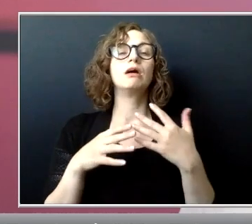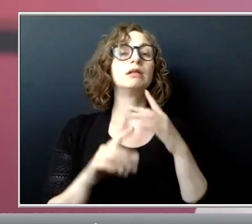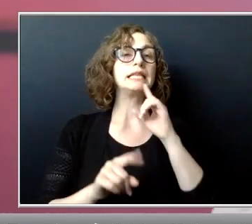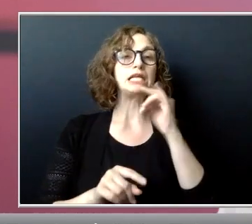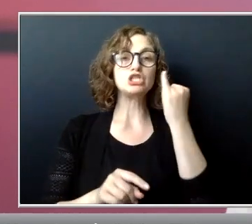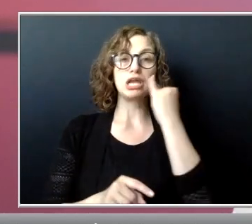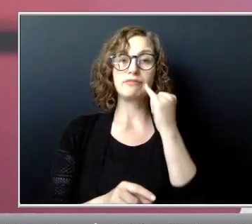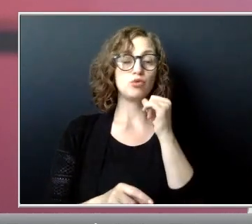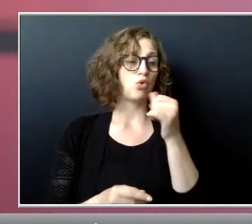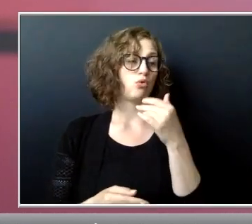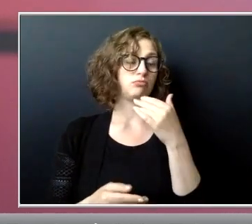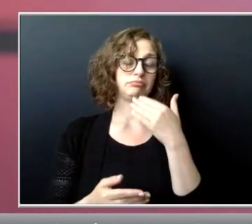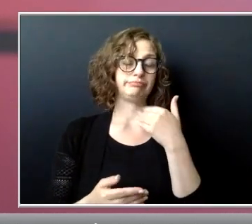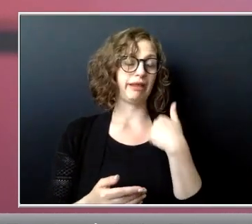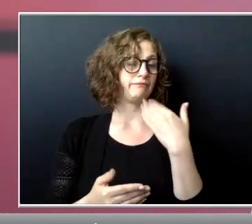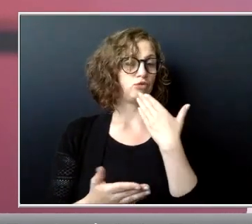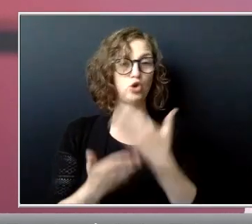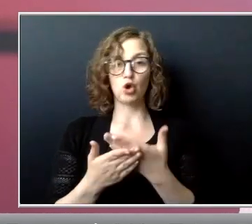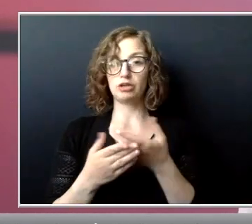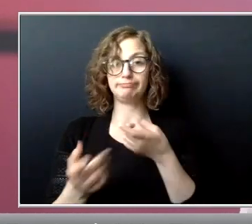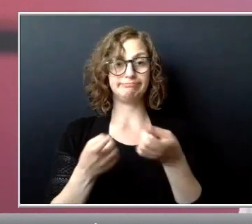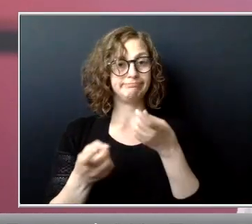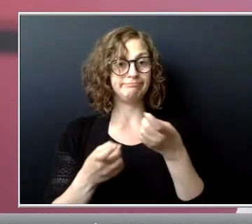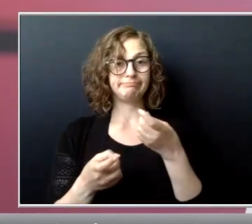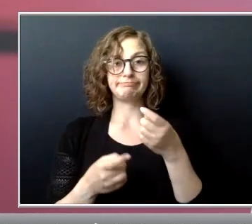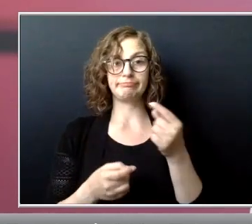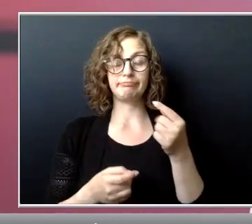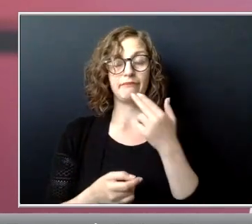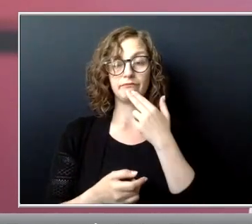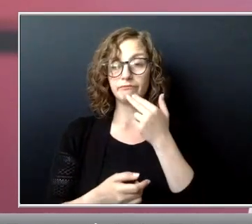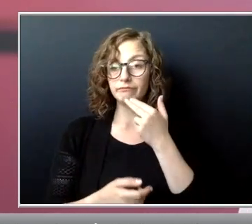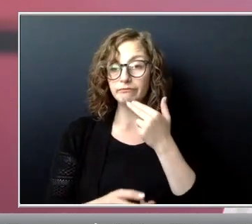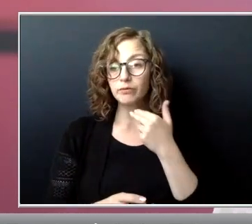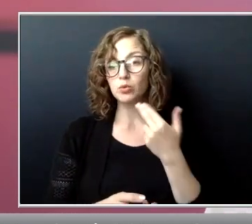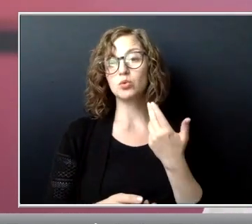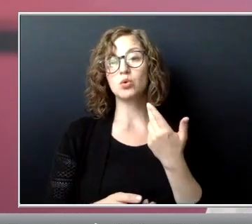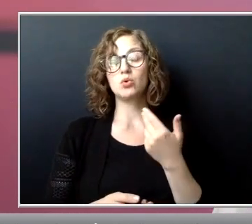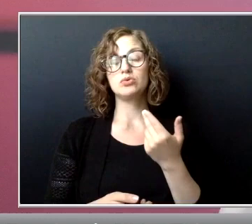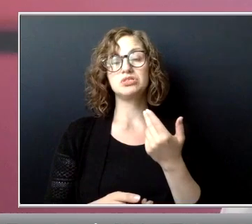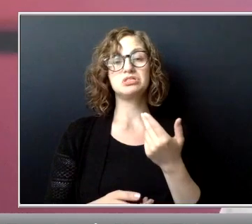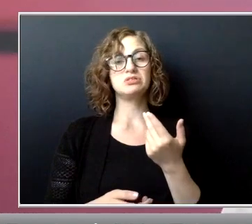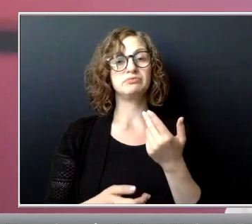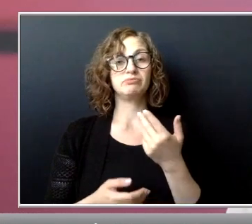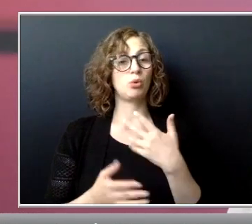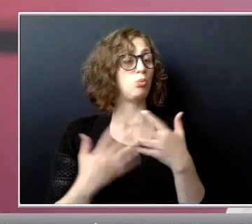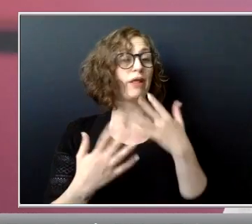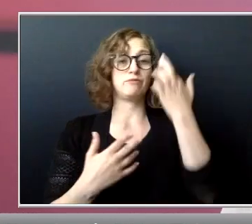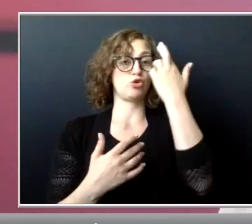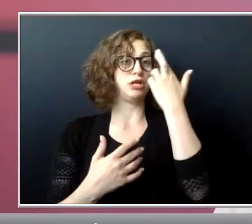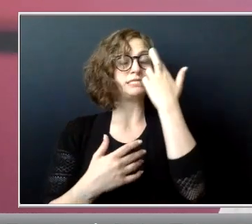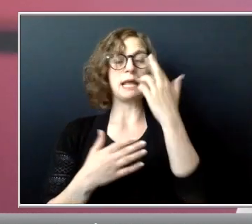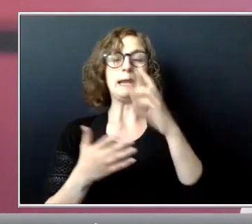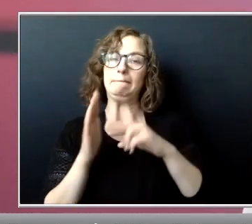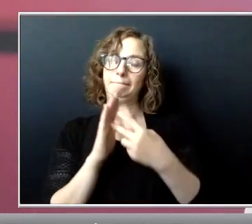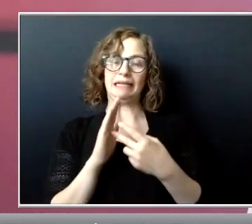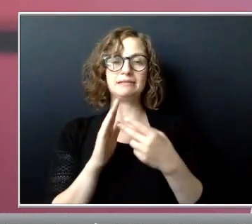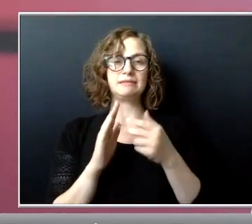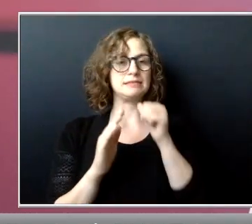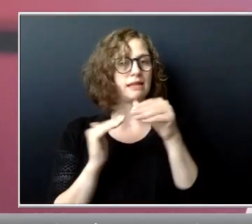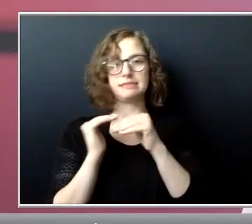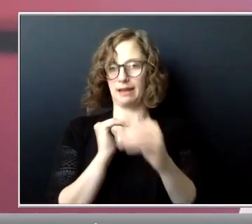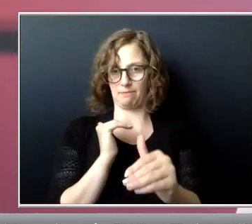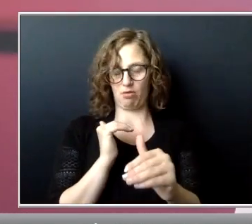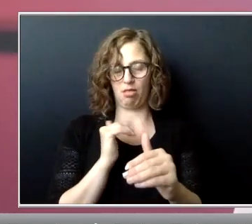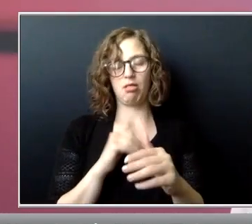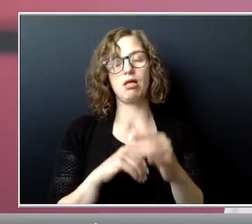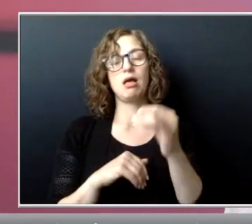whatever level and for whatever reason, there's instability there. And as far as when that instability leads to a sudden event, like